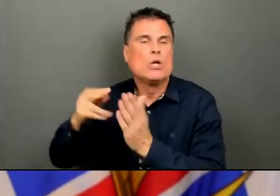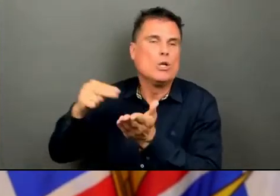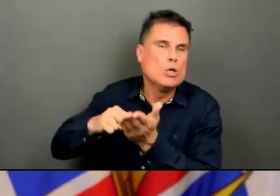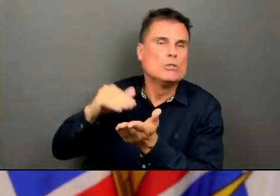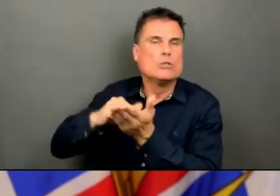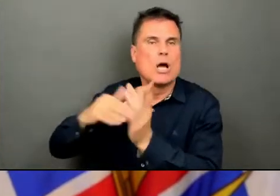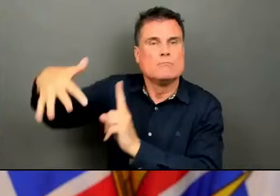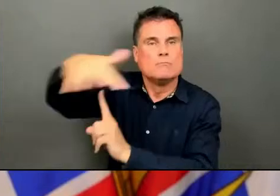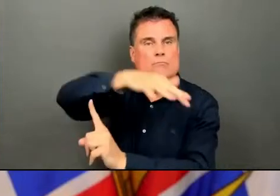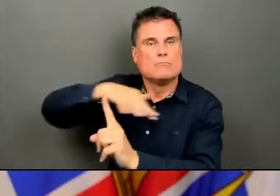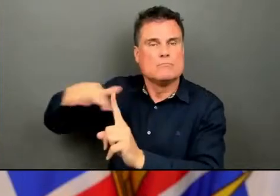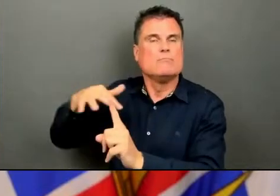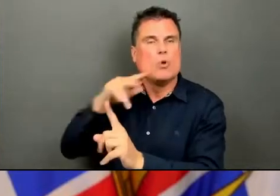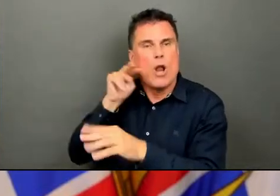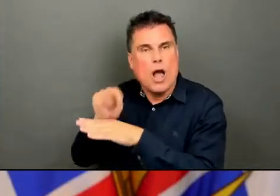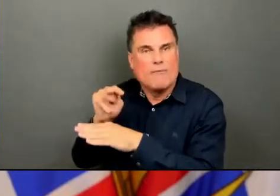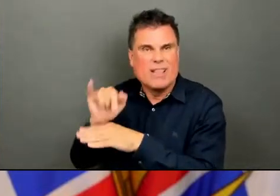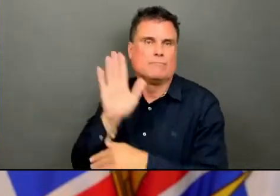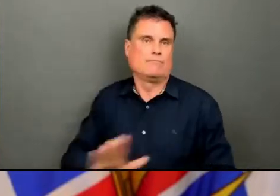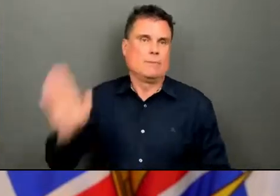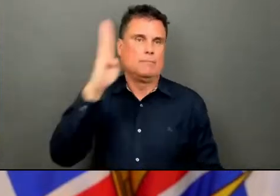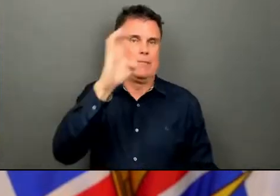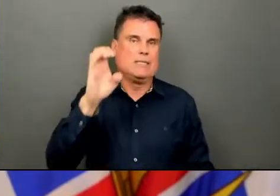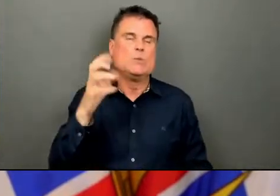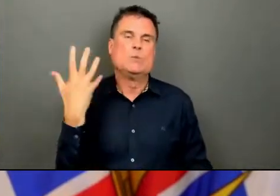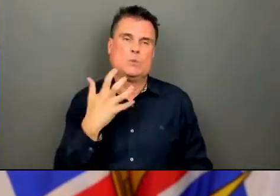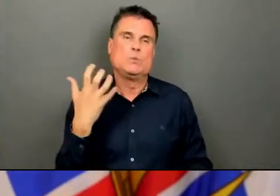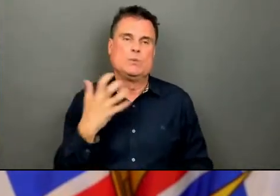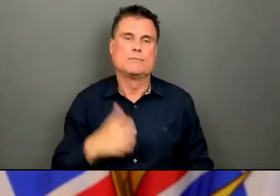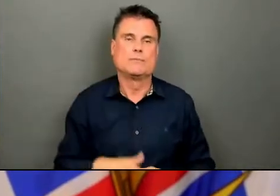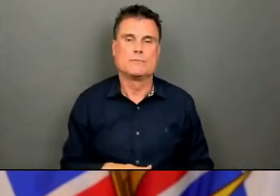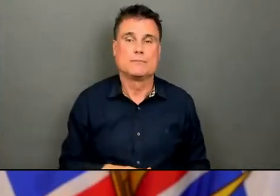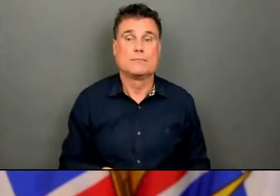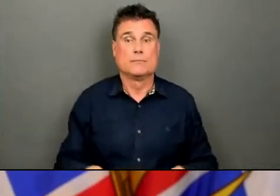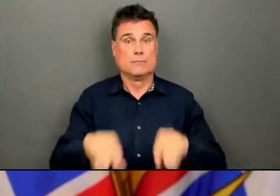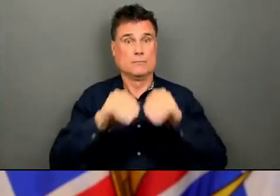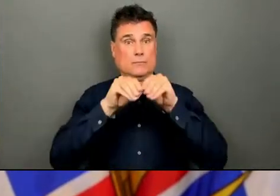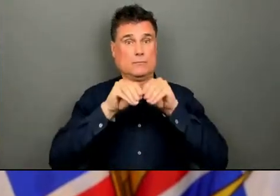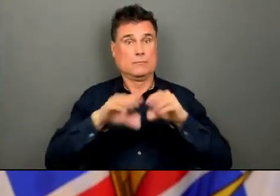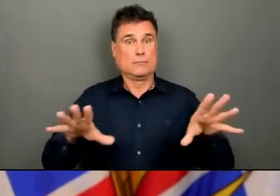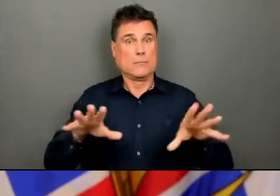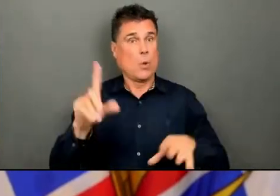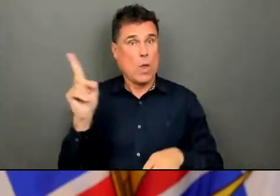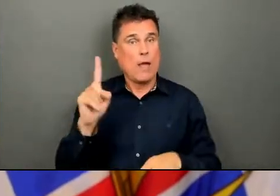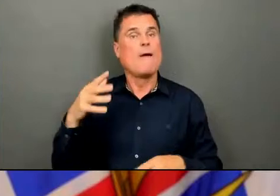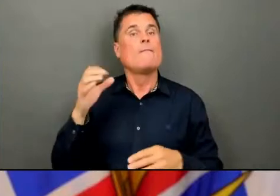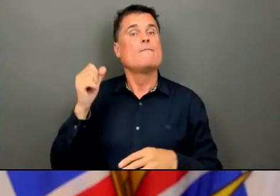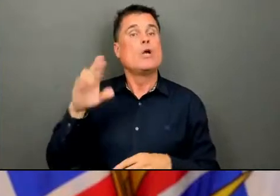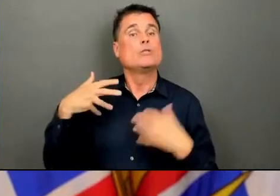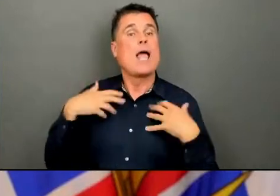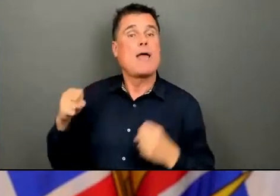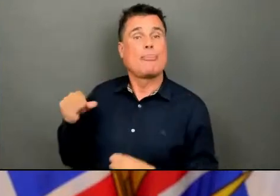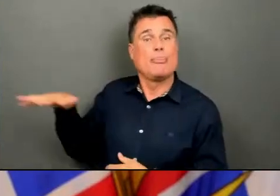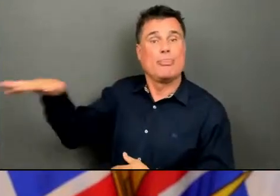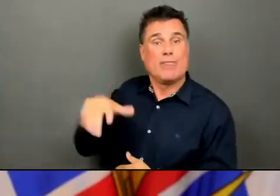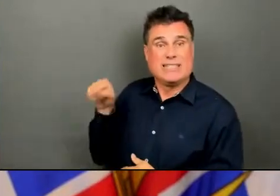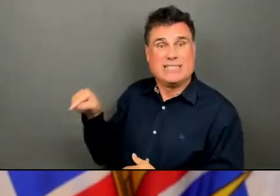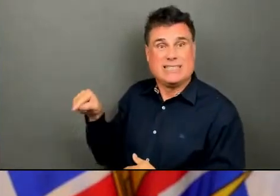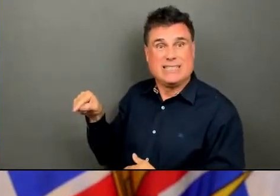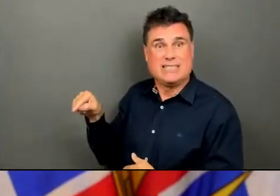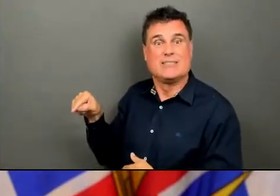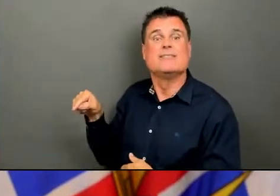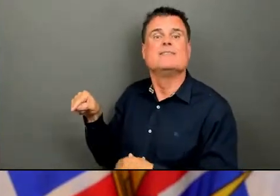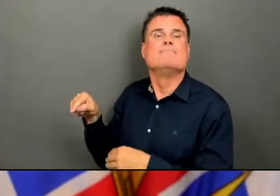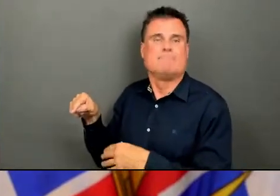the province. The outbreak at Charrington Place in Fraser Health is now over, and that leaves us with 3 active outbreaks